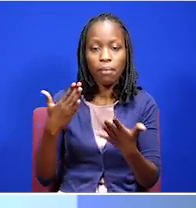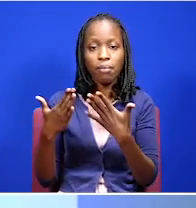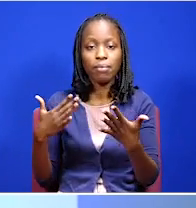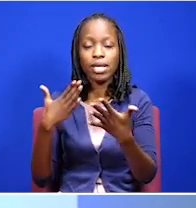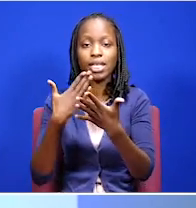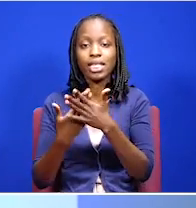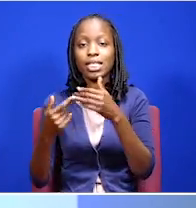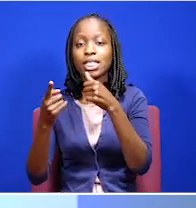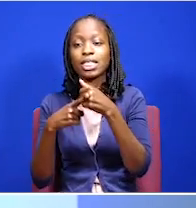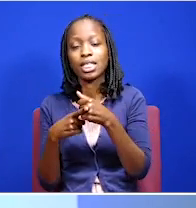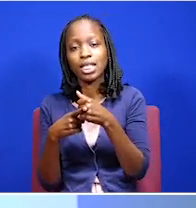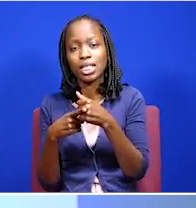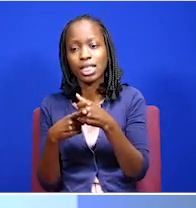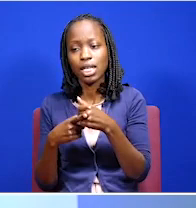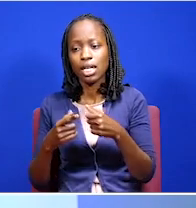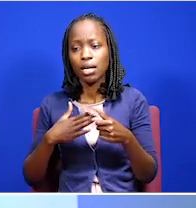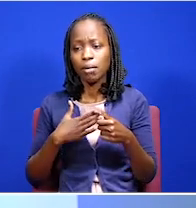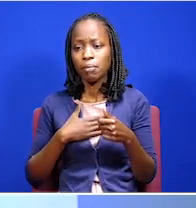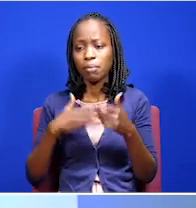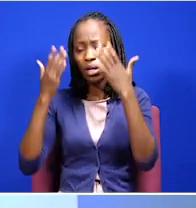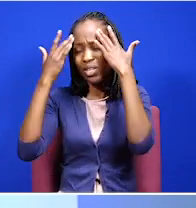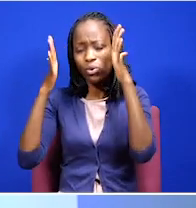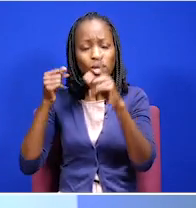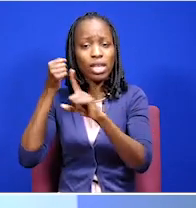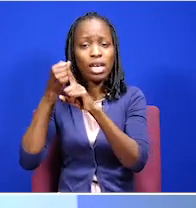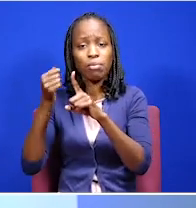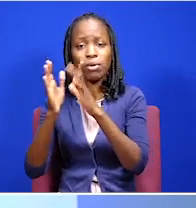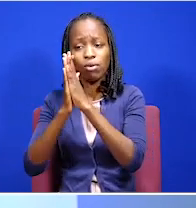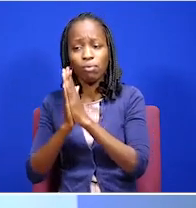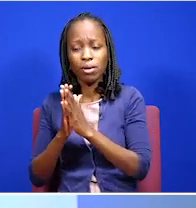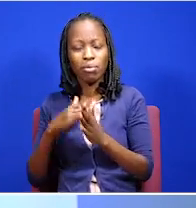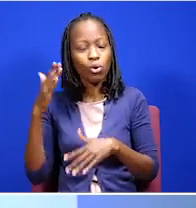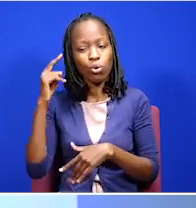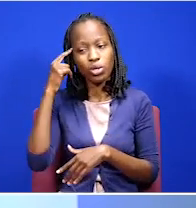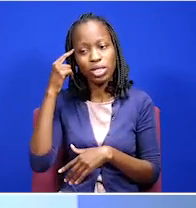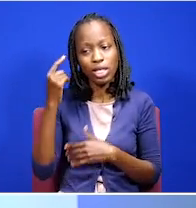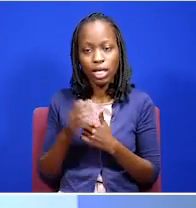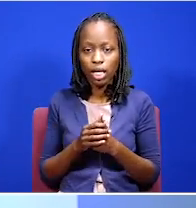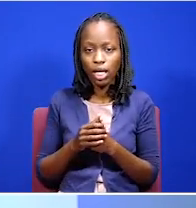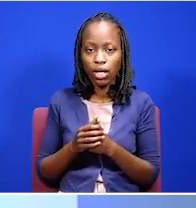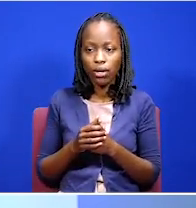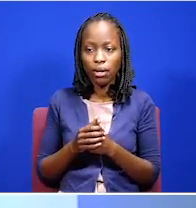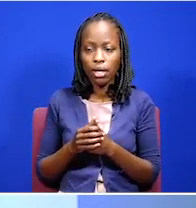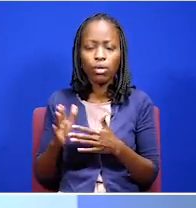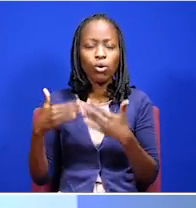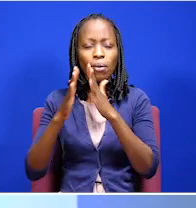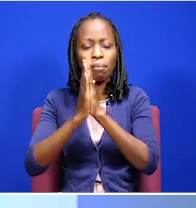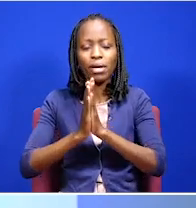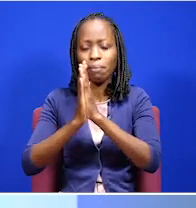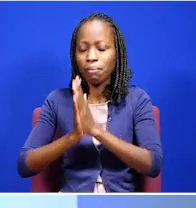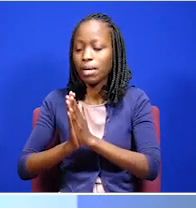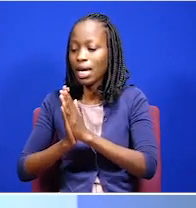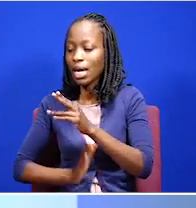just pray a whole hour, maybe till 6, it would now become daytime. And I did not know